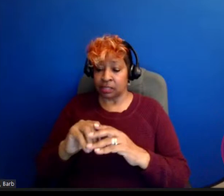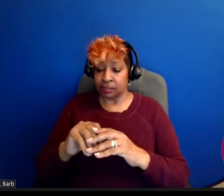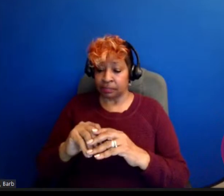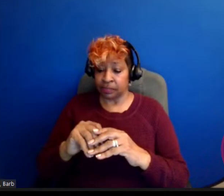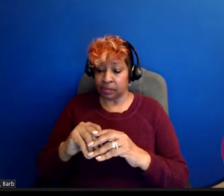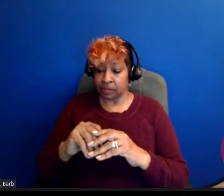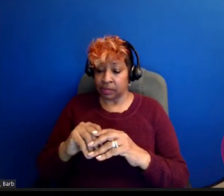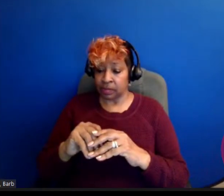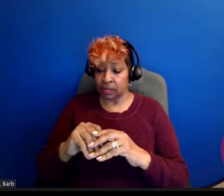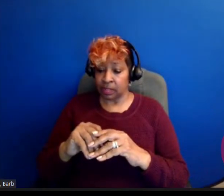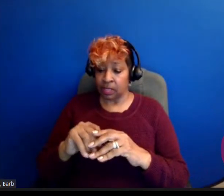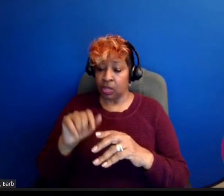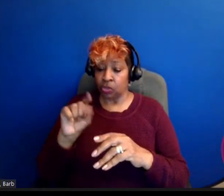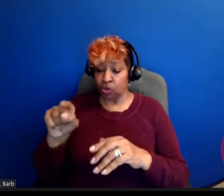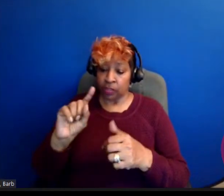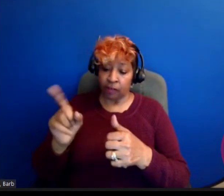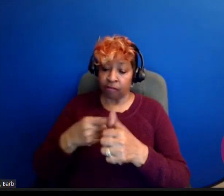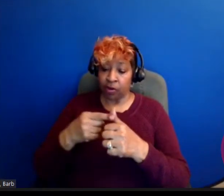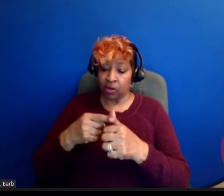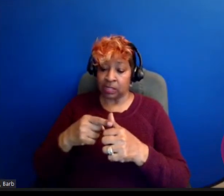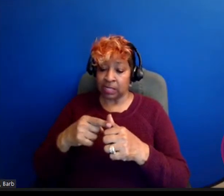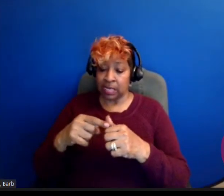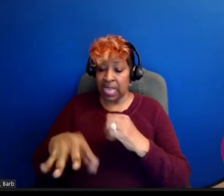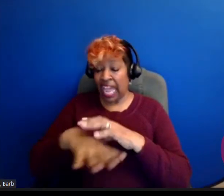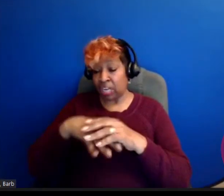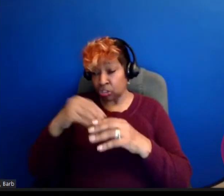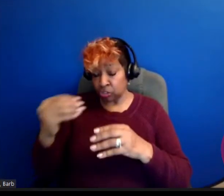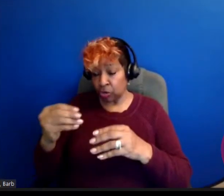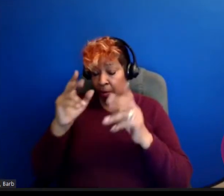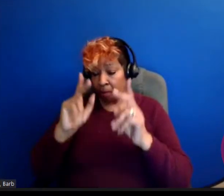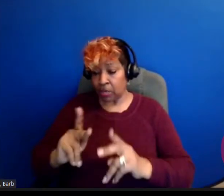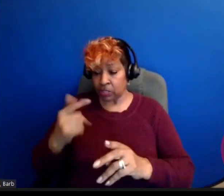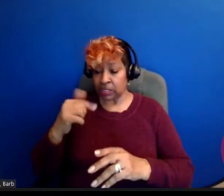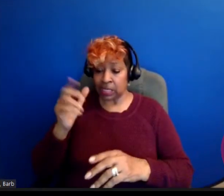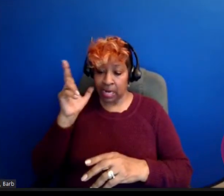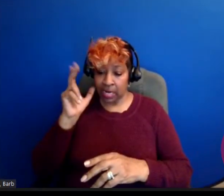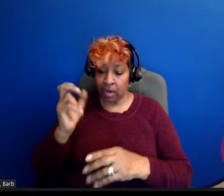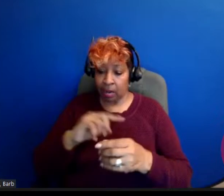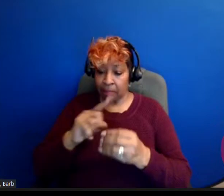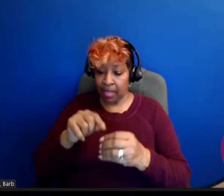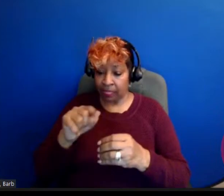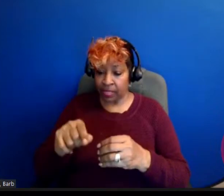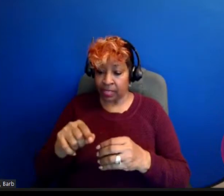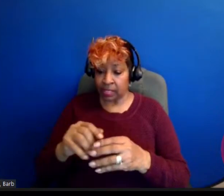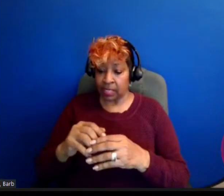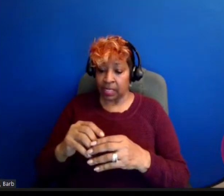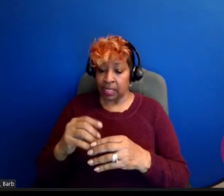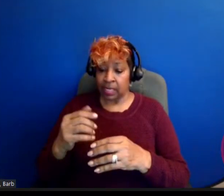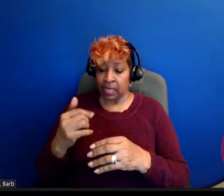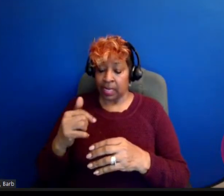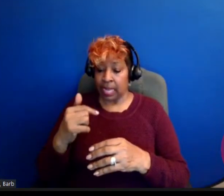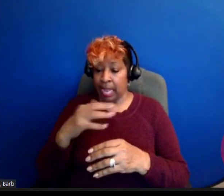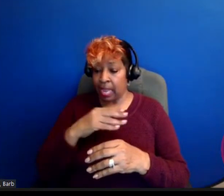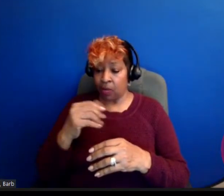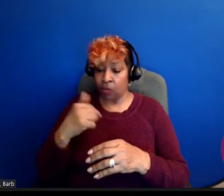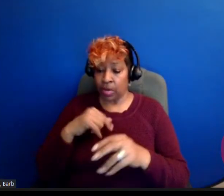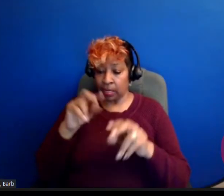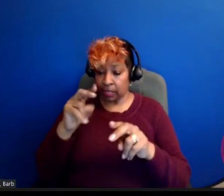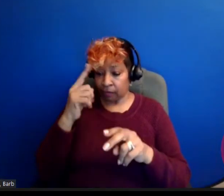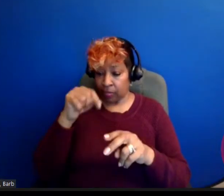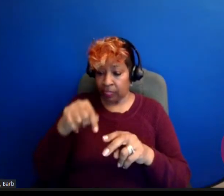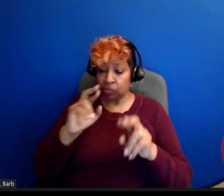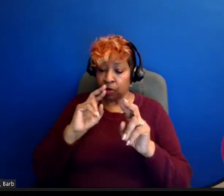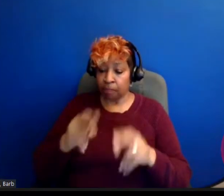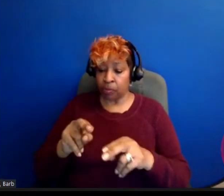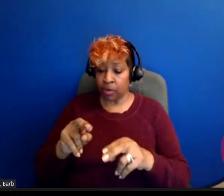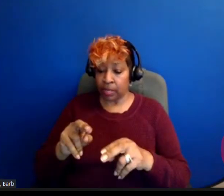external body to hear about this. So we're really pivoting now into the external facing. This report that'll be coming out has just been looking